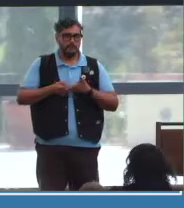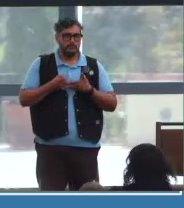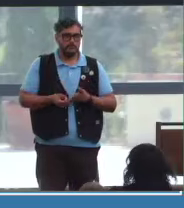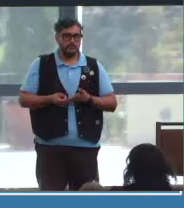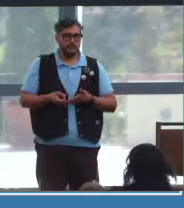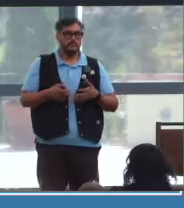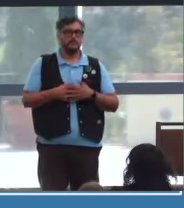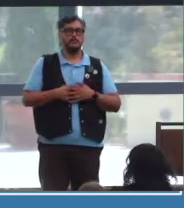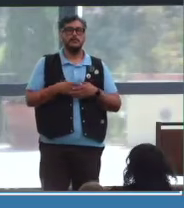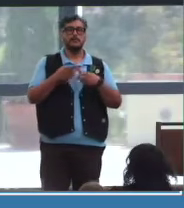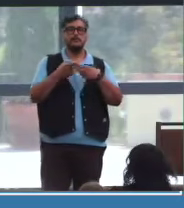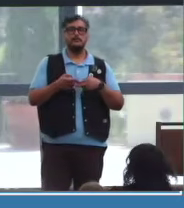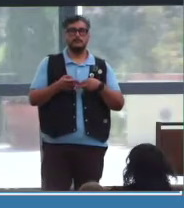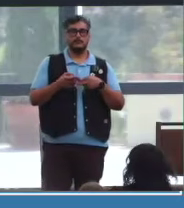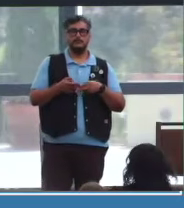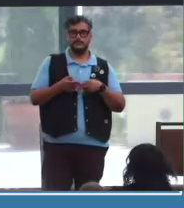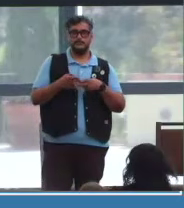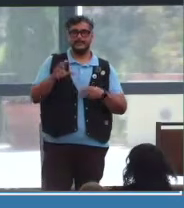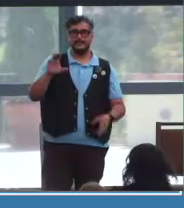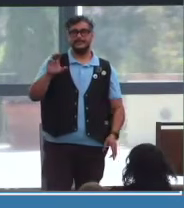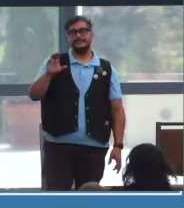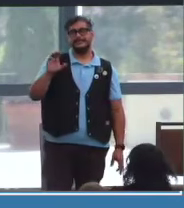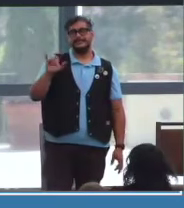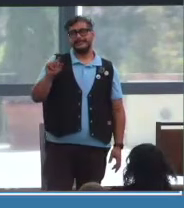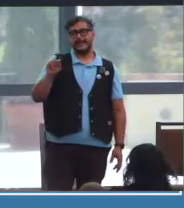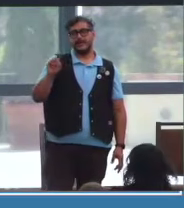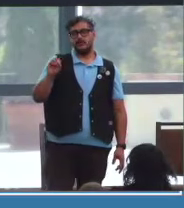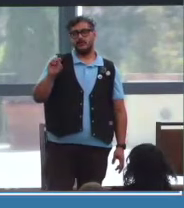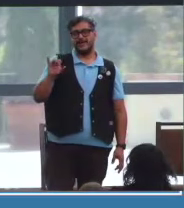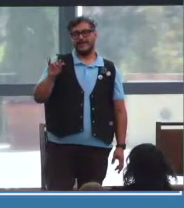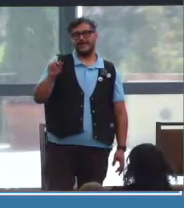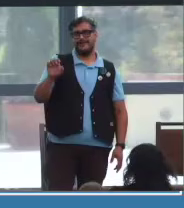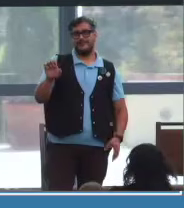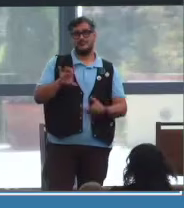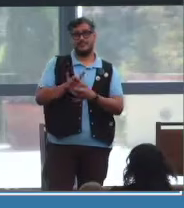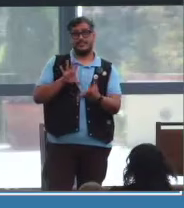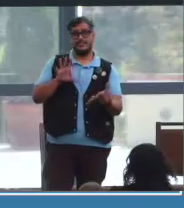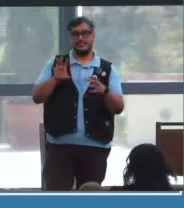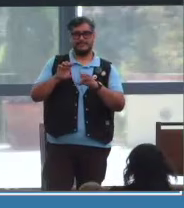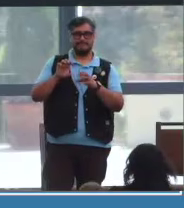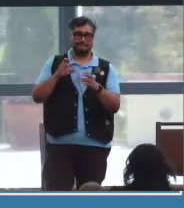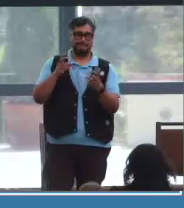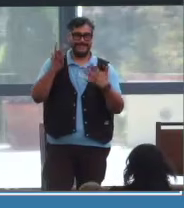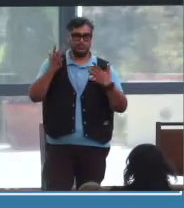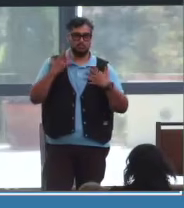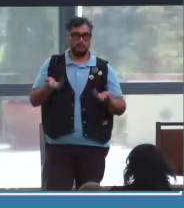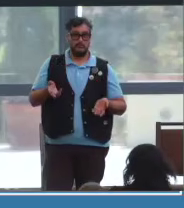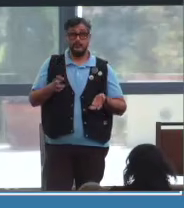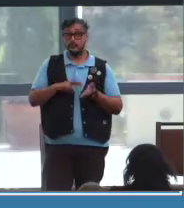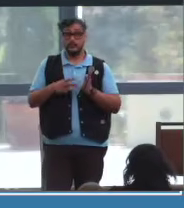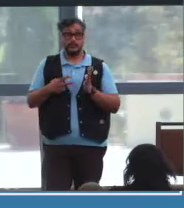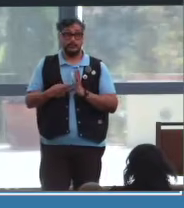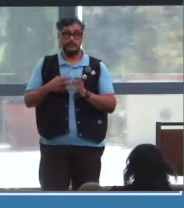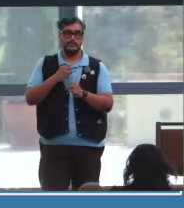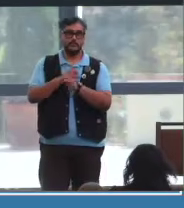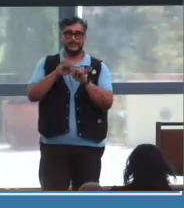cell therapies. It's called, one is cytokine release syndrome. It's a sudden activation of the immune system that is